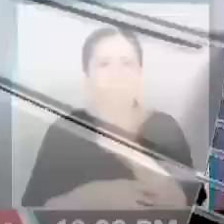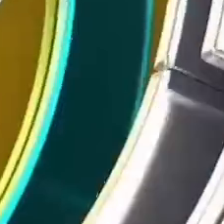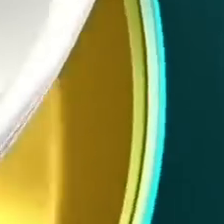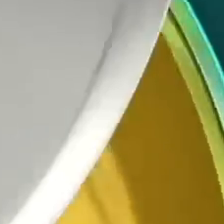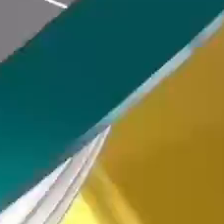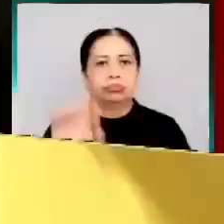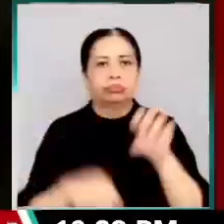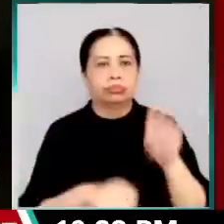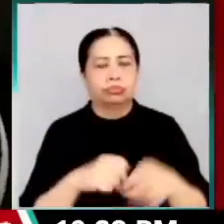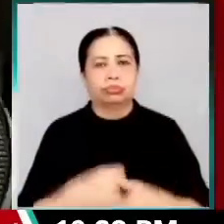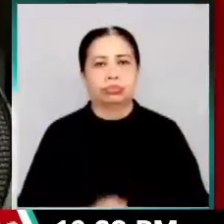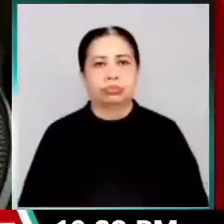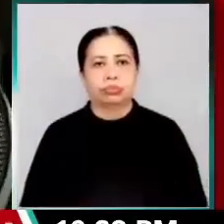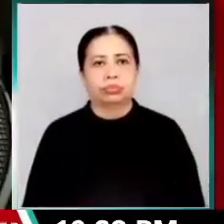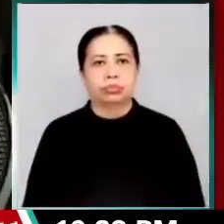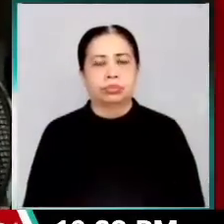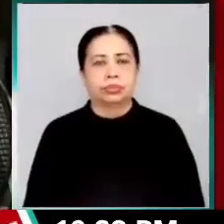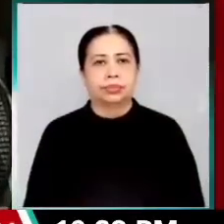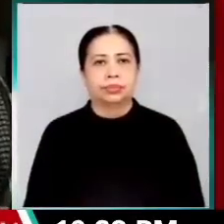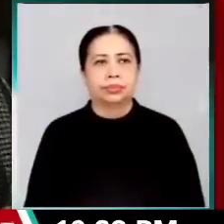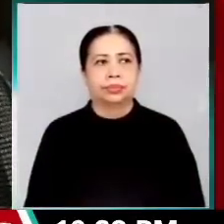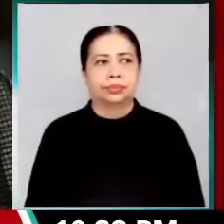Gaston.